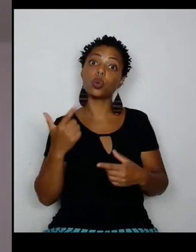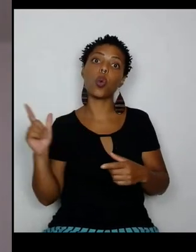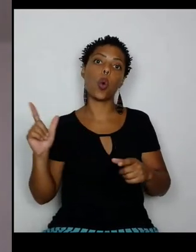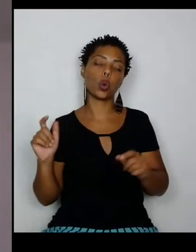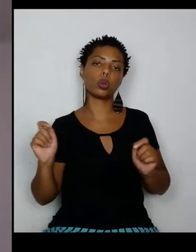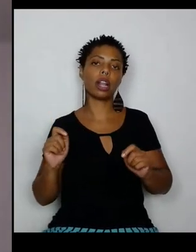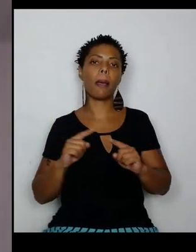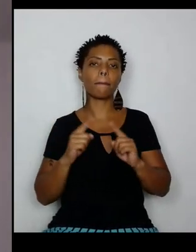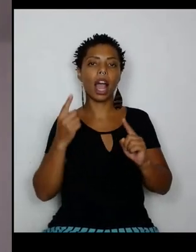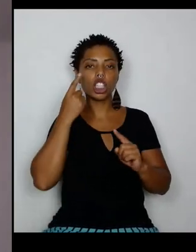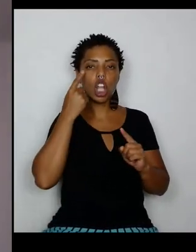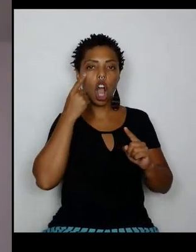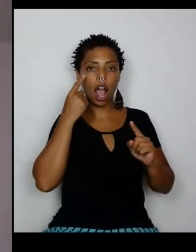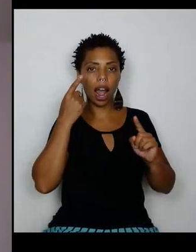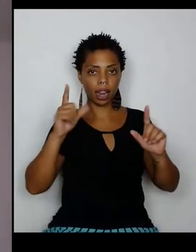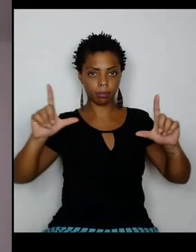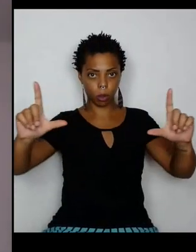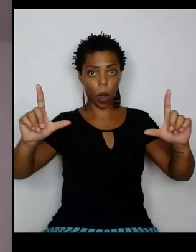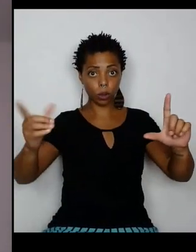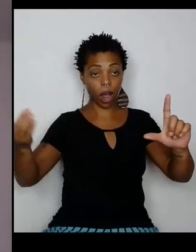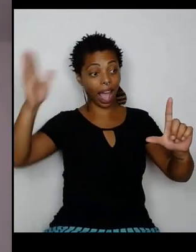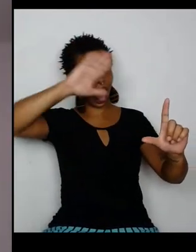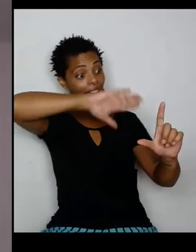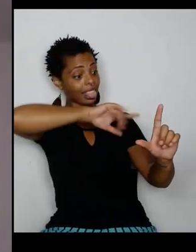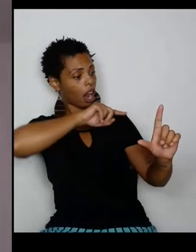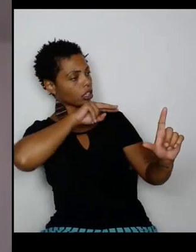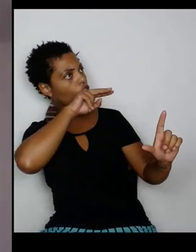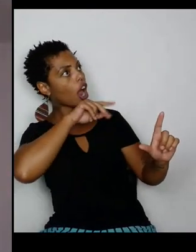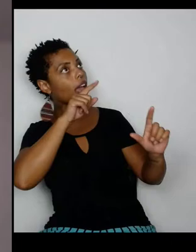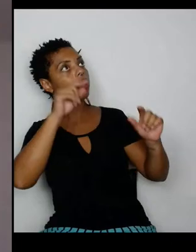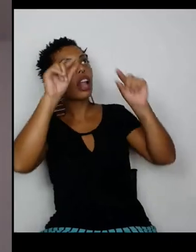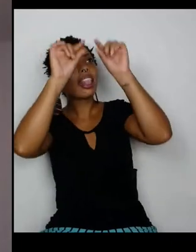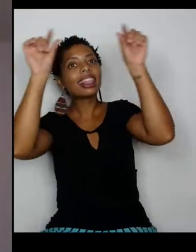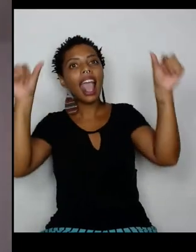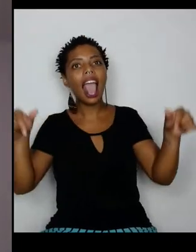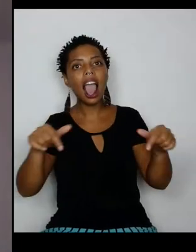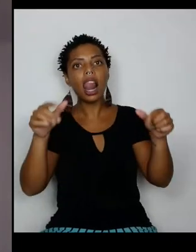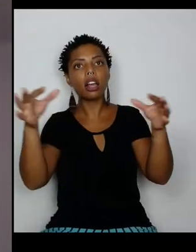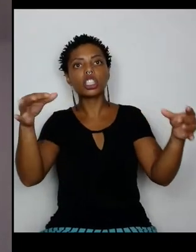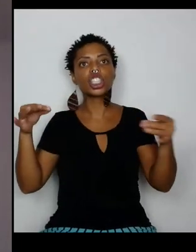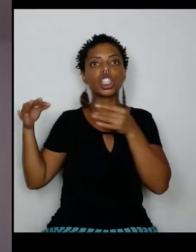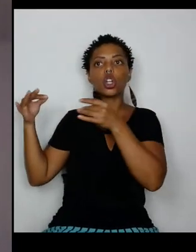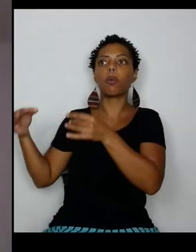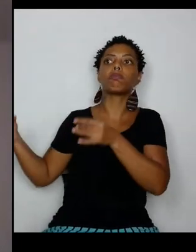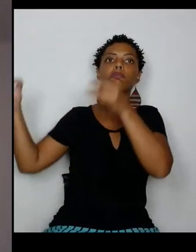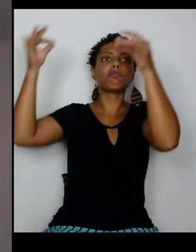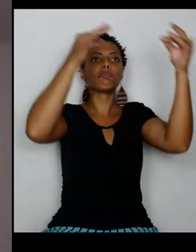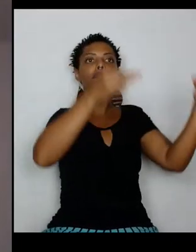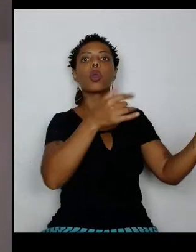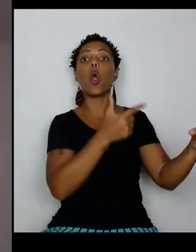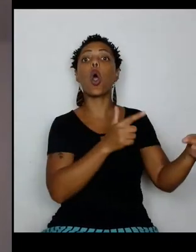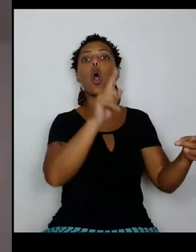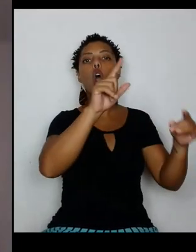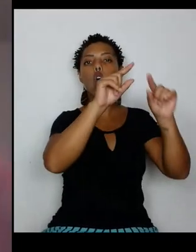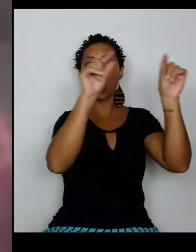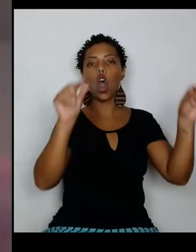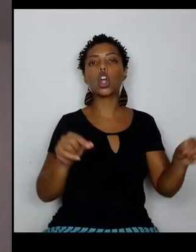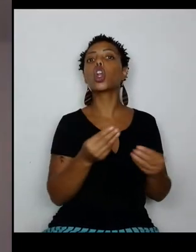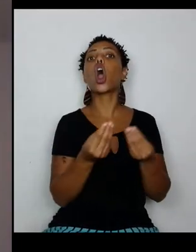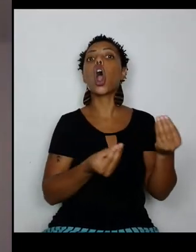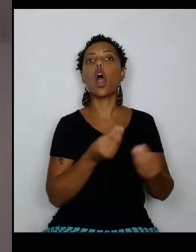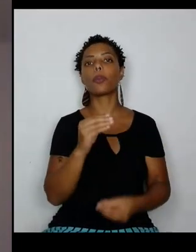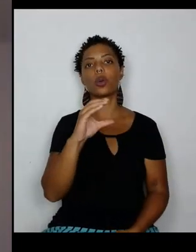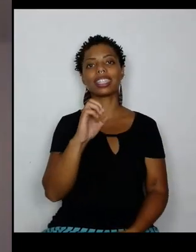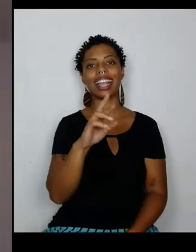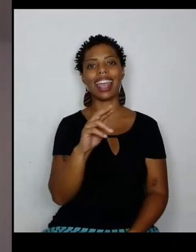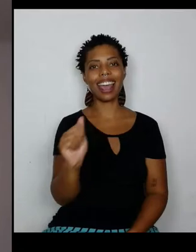necessary when we look at the back of the canvas you can see that wax